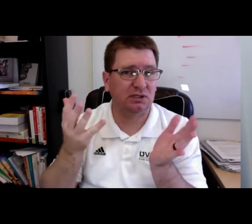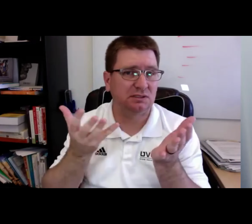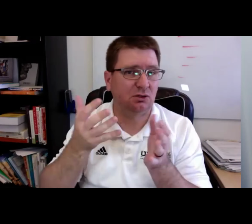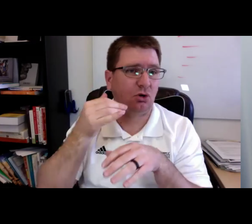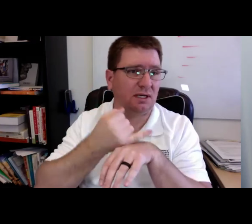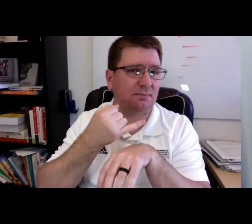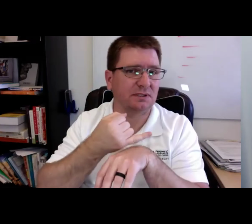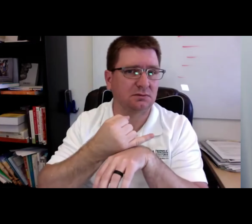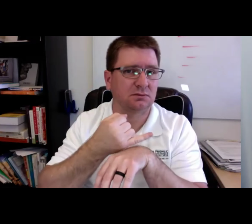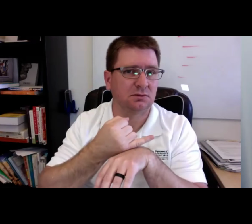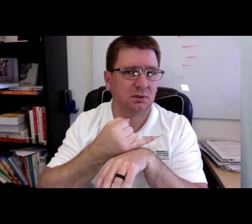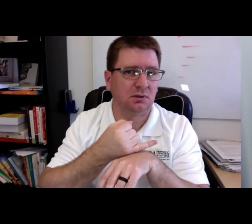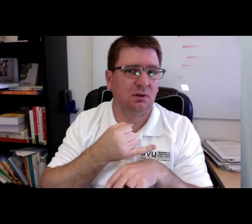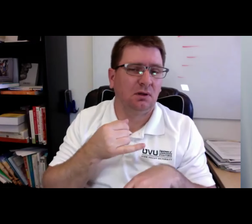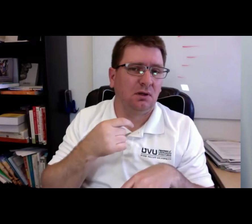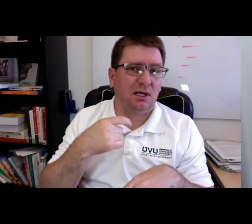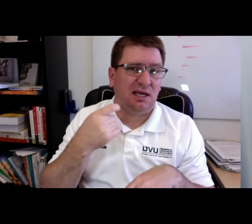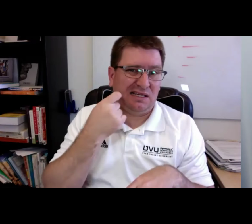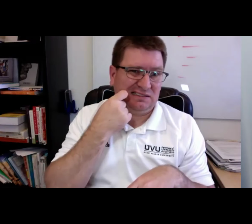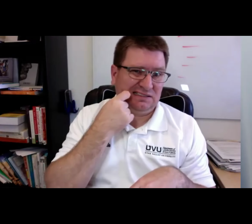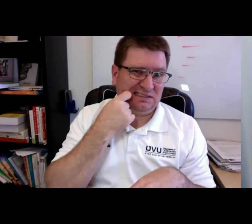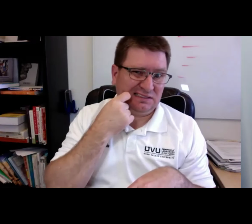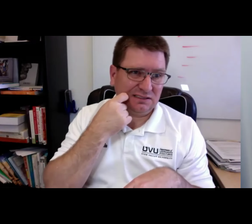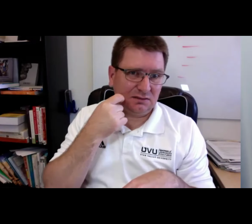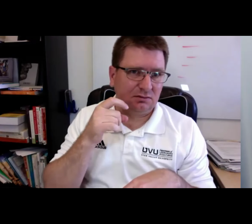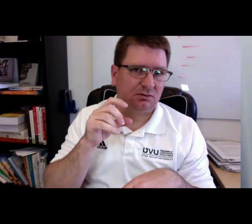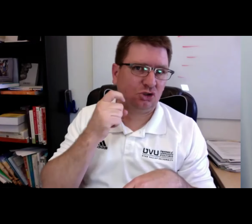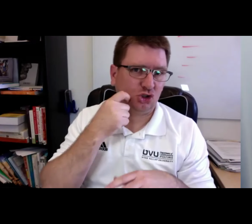3,000 to 4,000 students on campus.